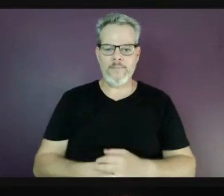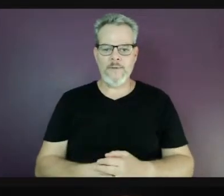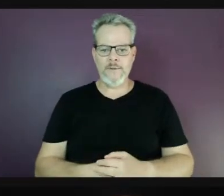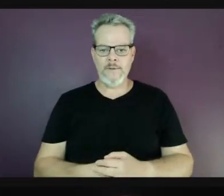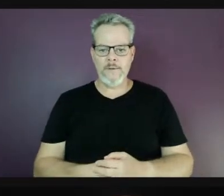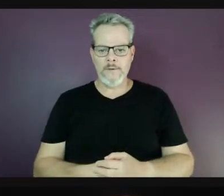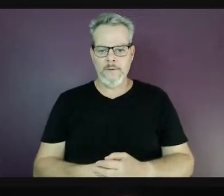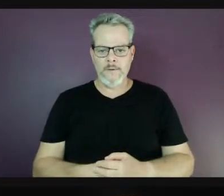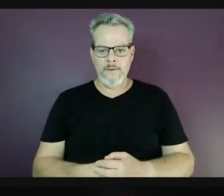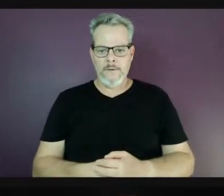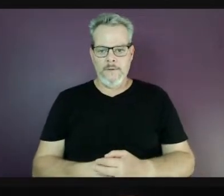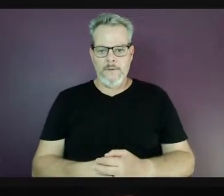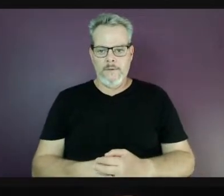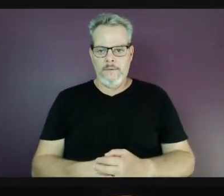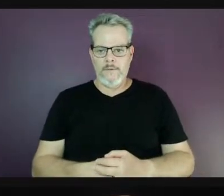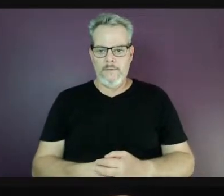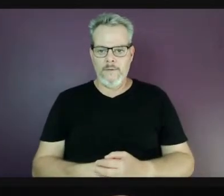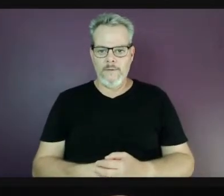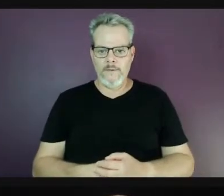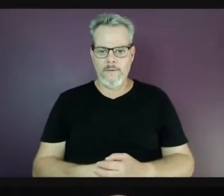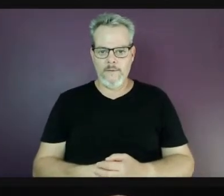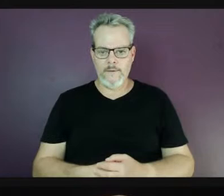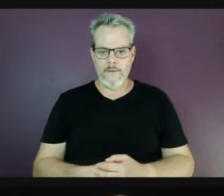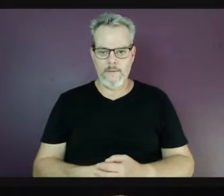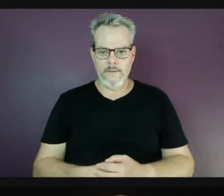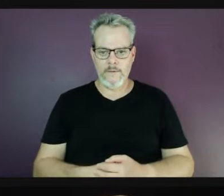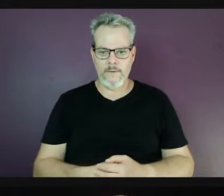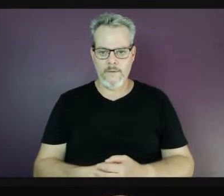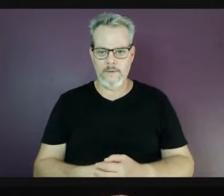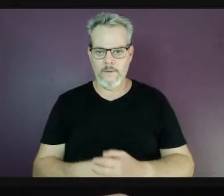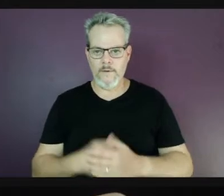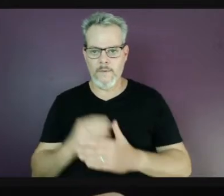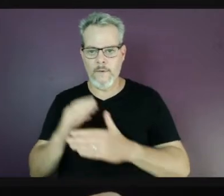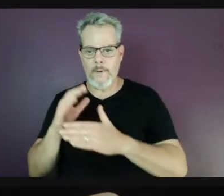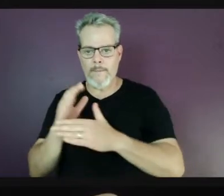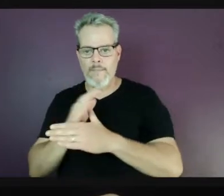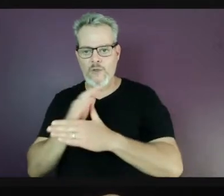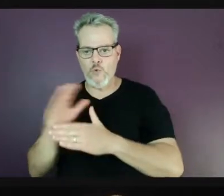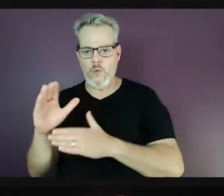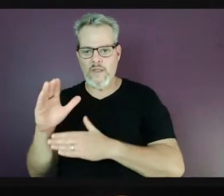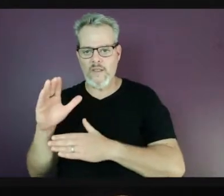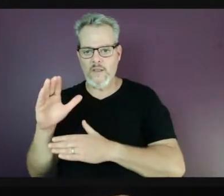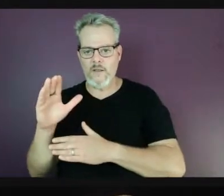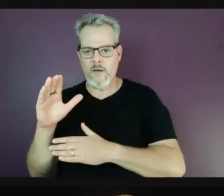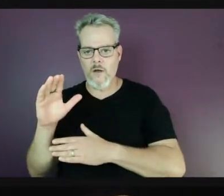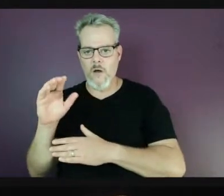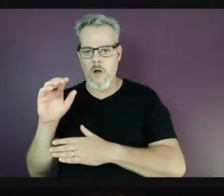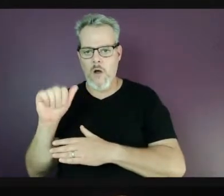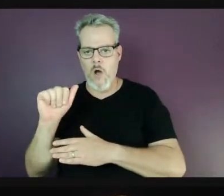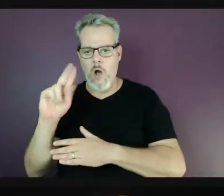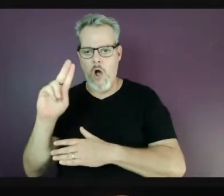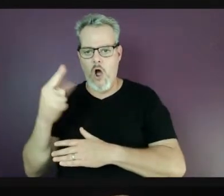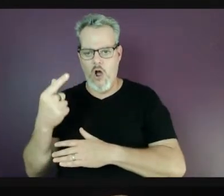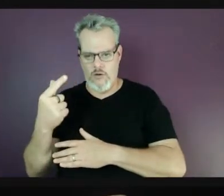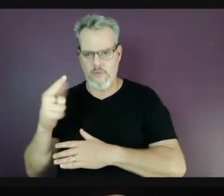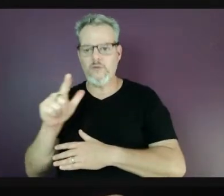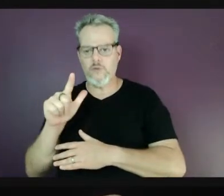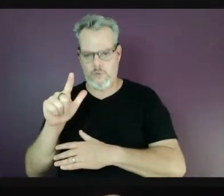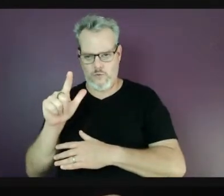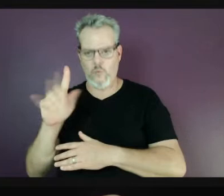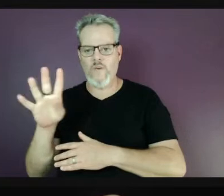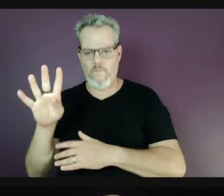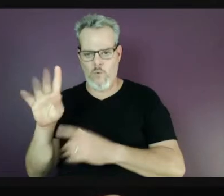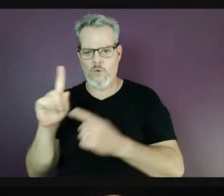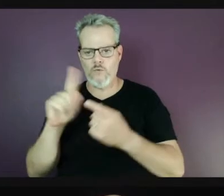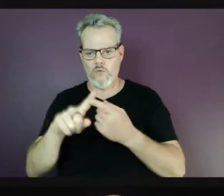So, right, this is between the 24th and the 28th of August. That's that same date that something changed, really.